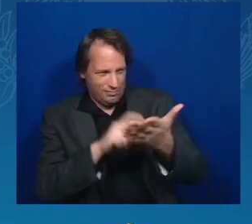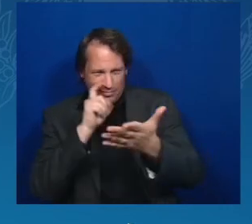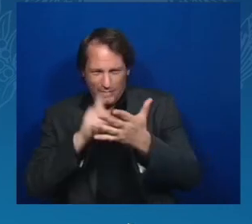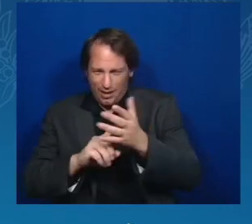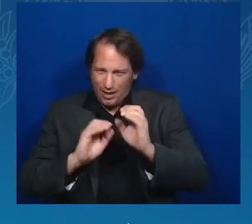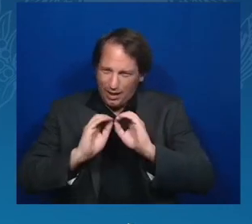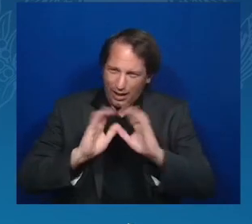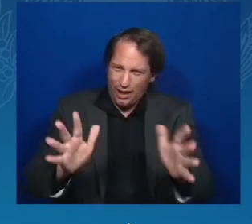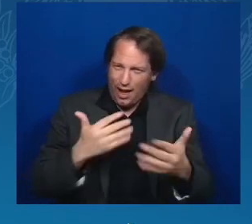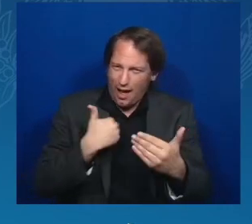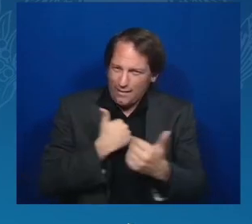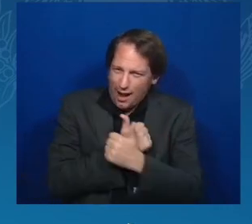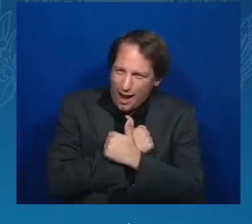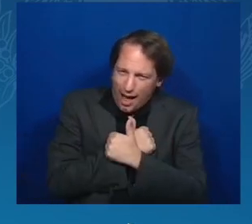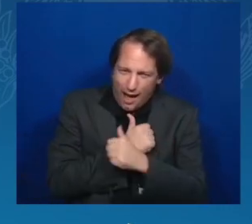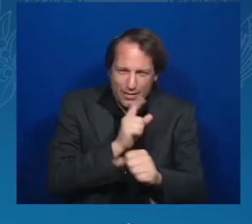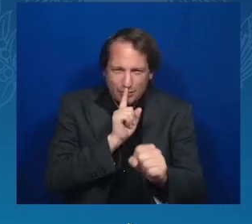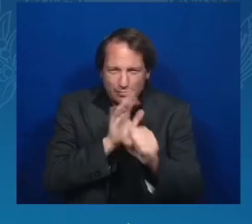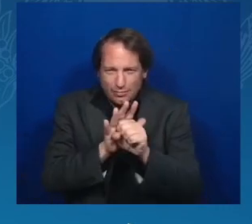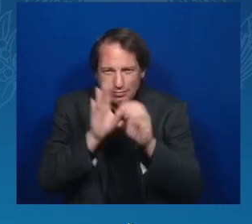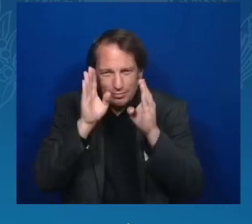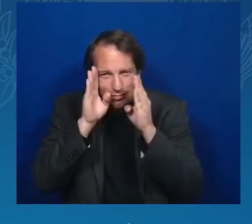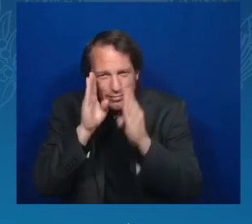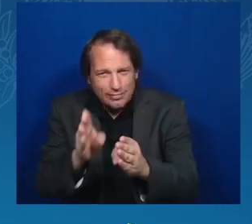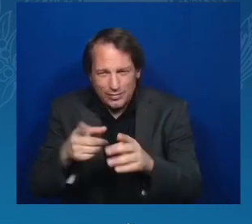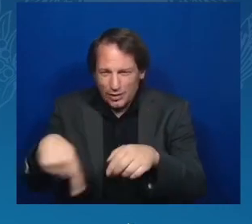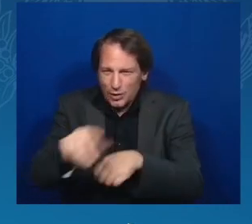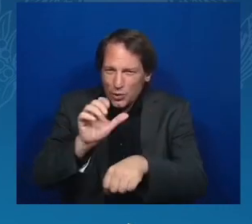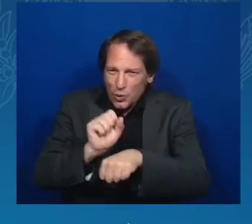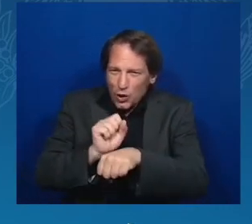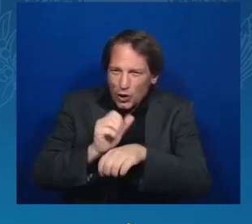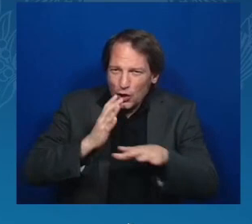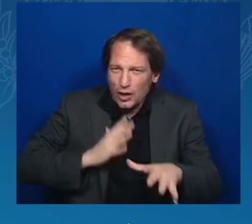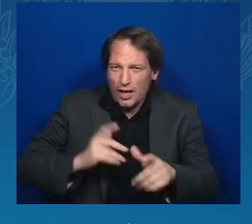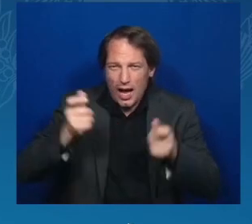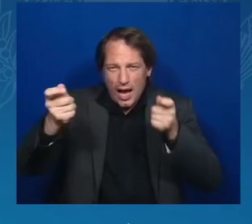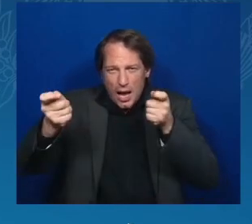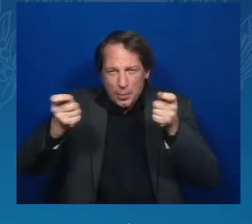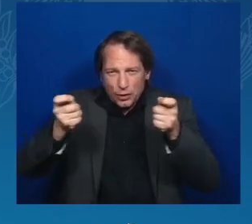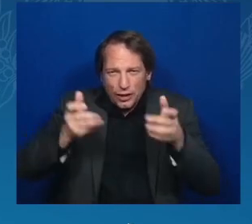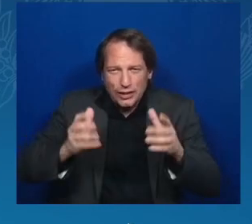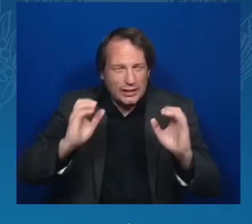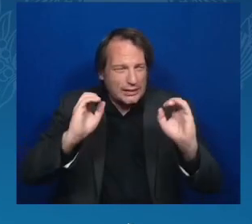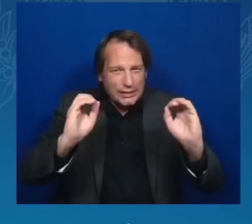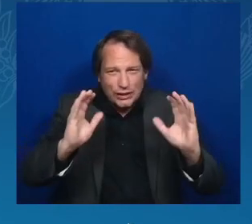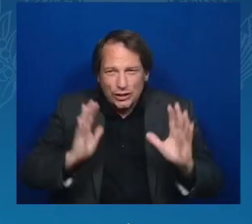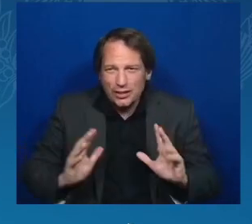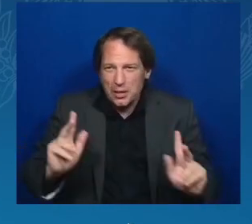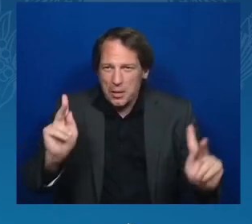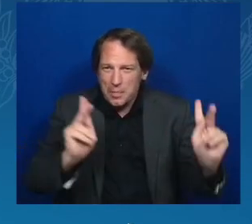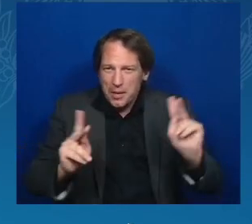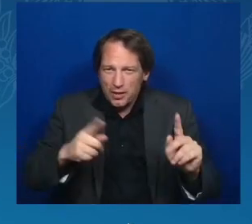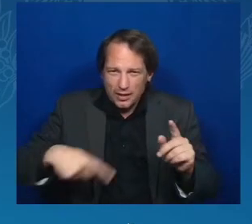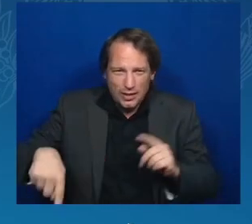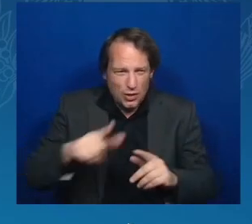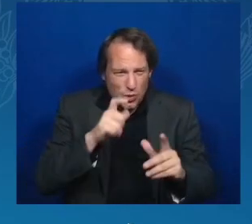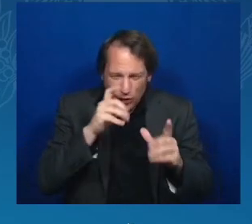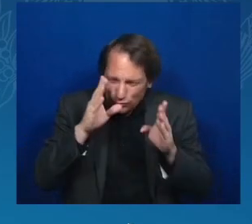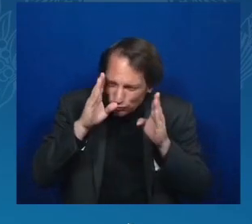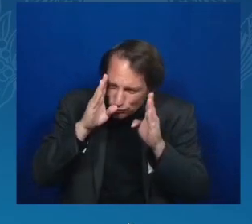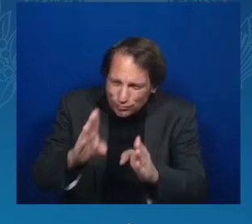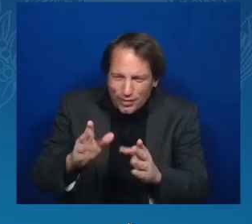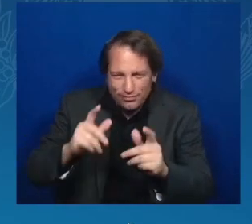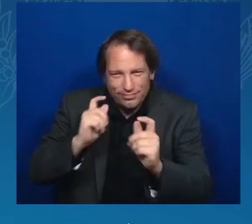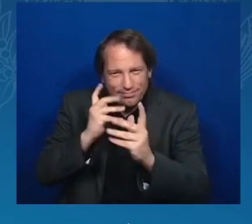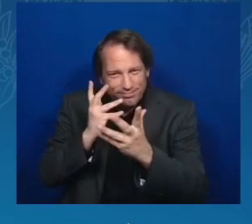the administrators, the teachers, the folks who work here are giving to the children of our country. So I want to thank everybody, and in